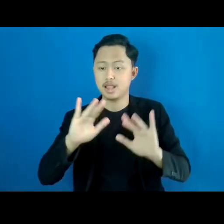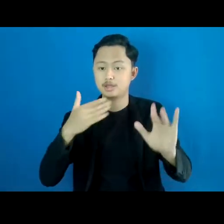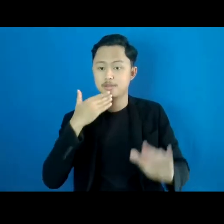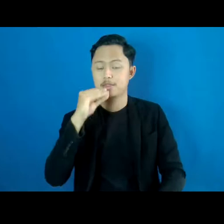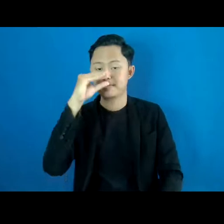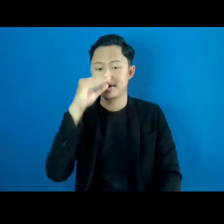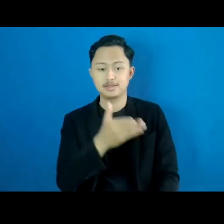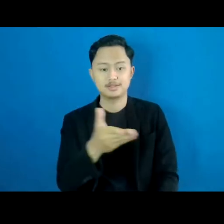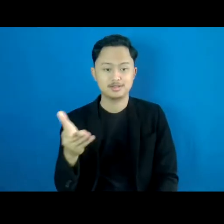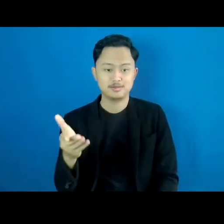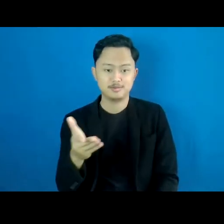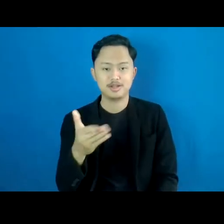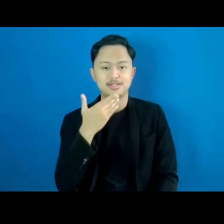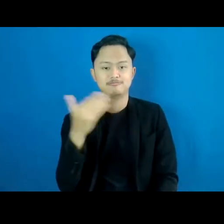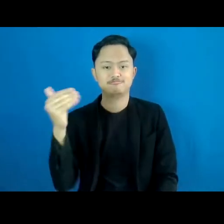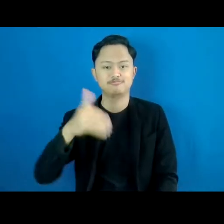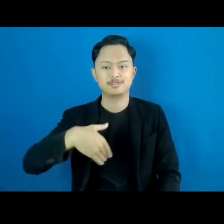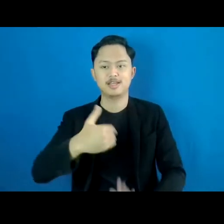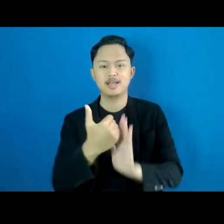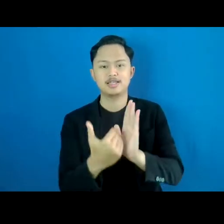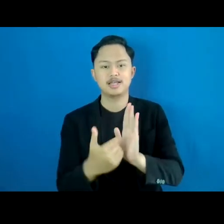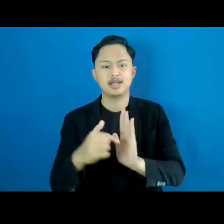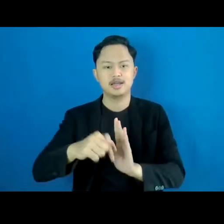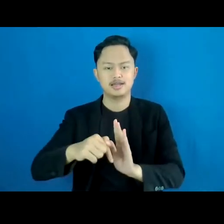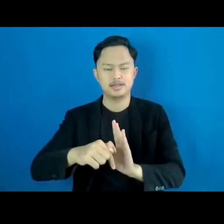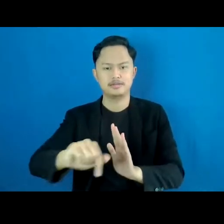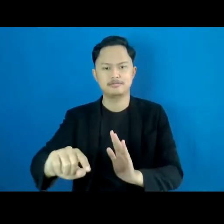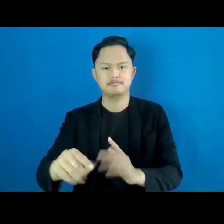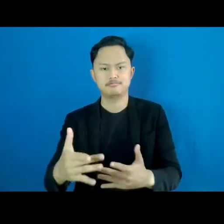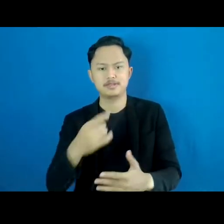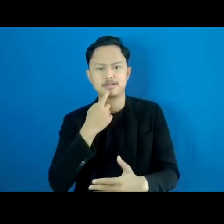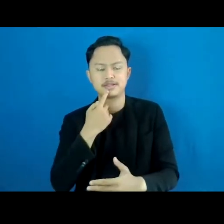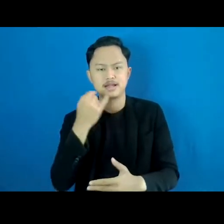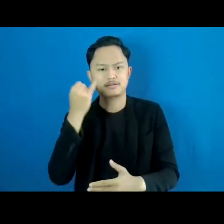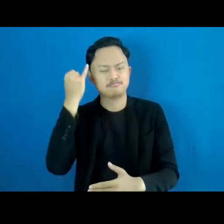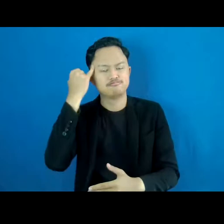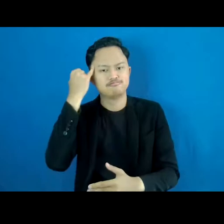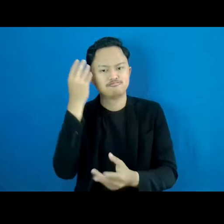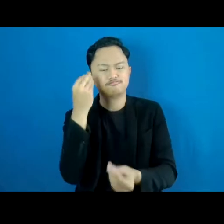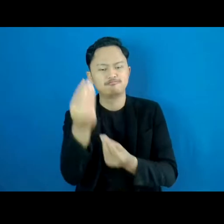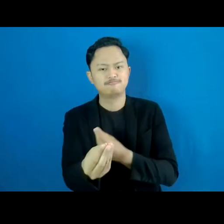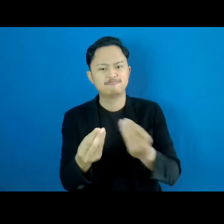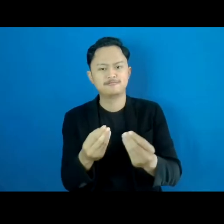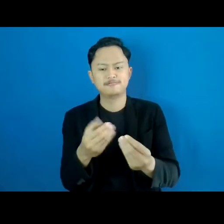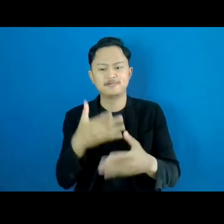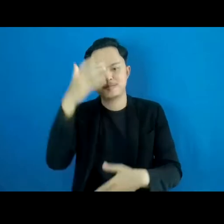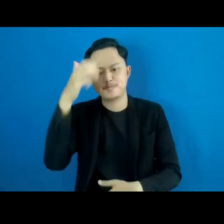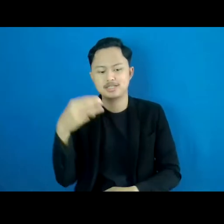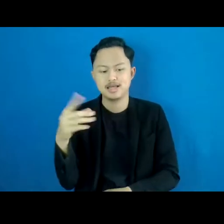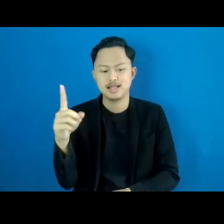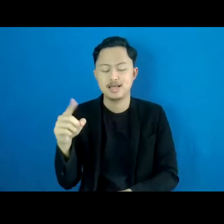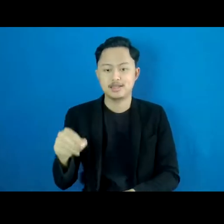very warm welcome to the session on peer-to-peer knowledge exchange on electric buses